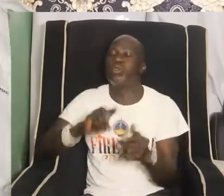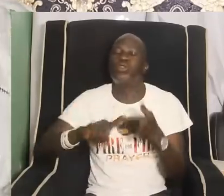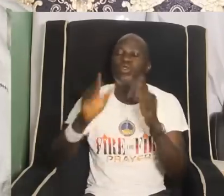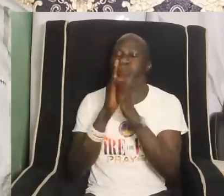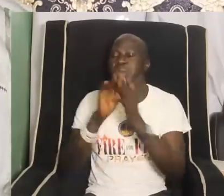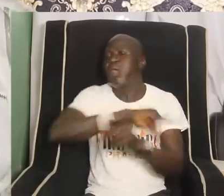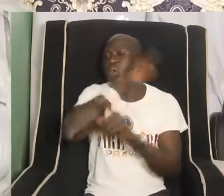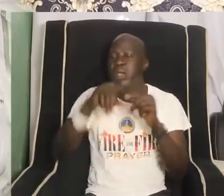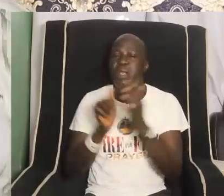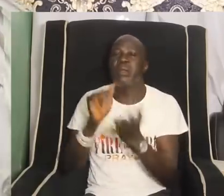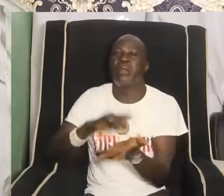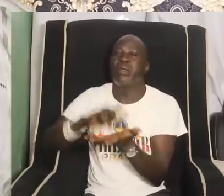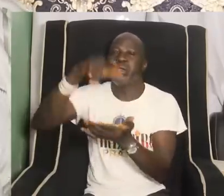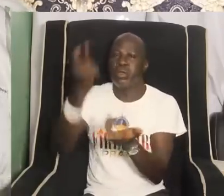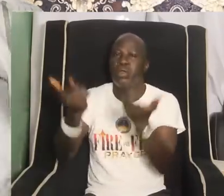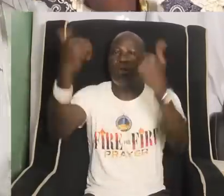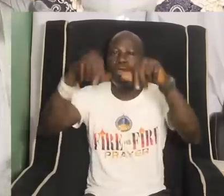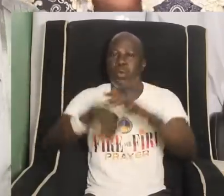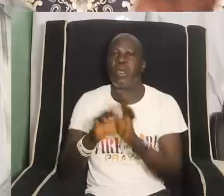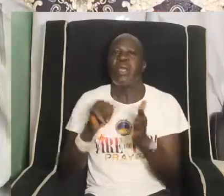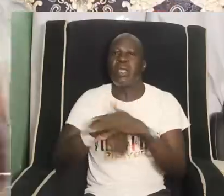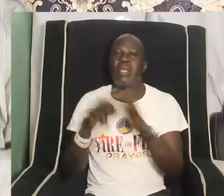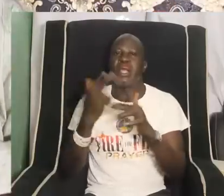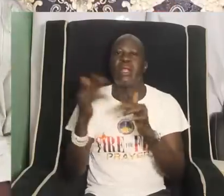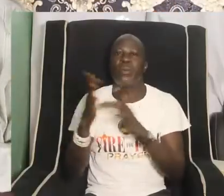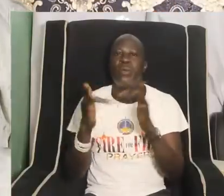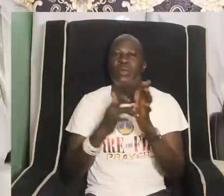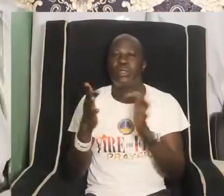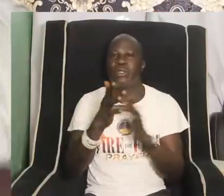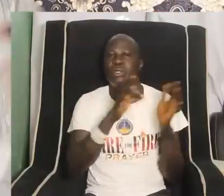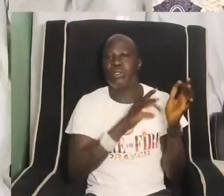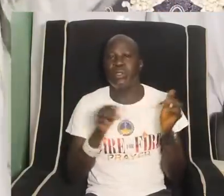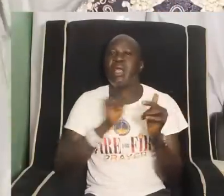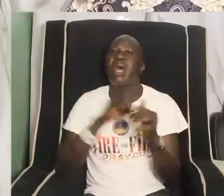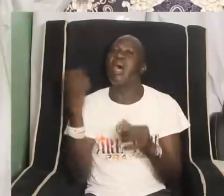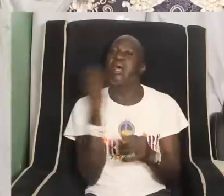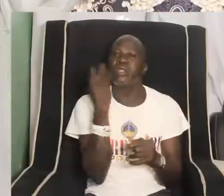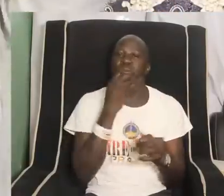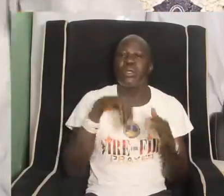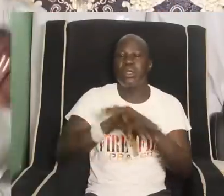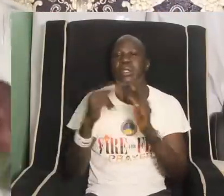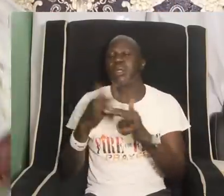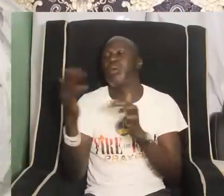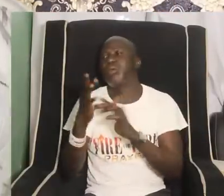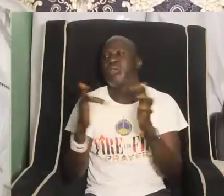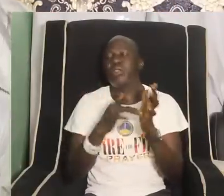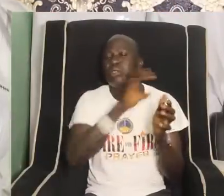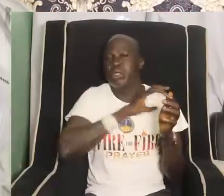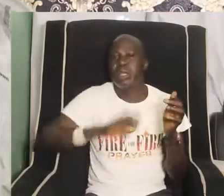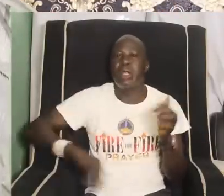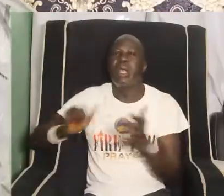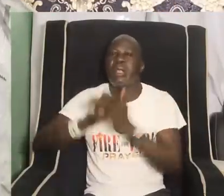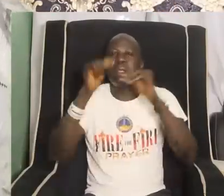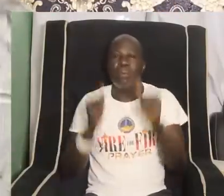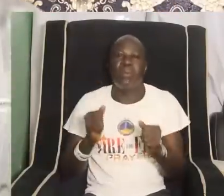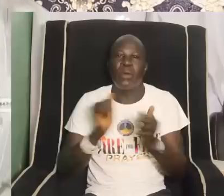gba ti ogo ba de. When the glory comes. Ma duri bi ura ba san. In the name of Jesus. Mo I speak in the name of Jesus Christ of